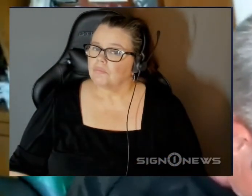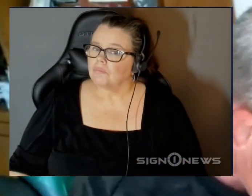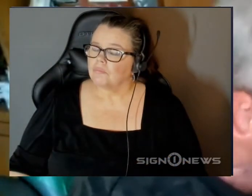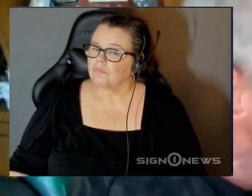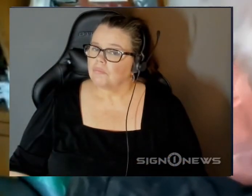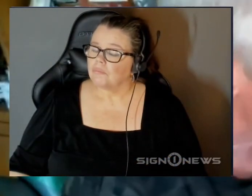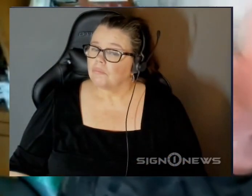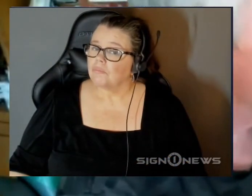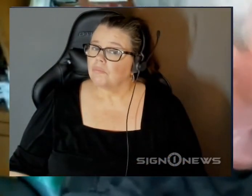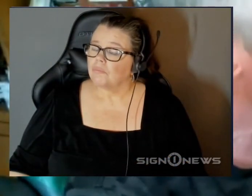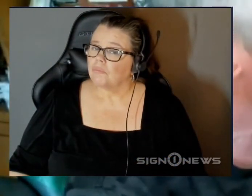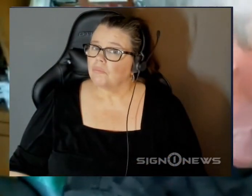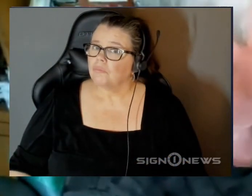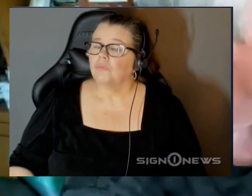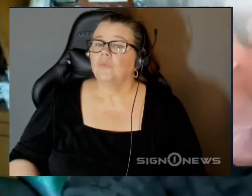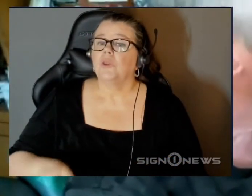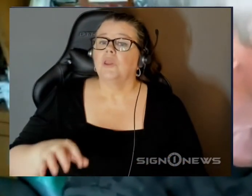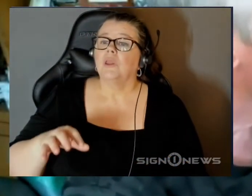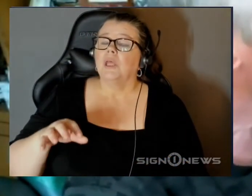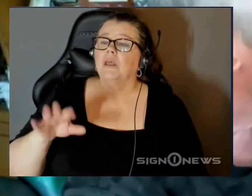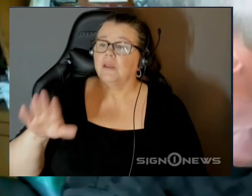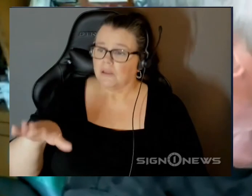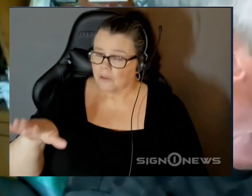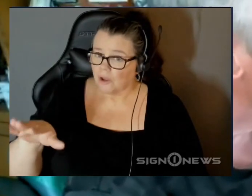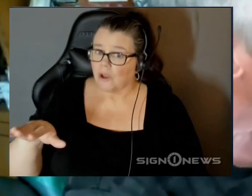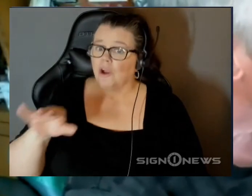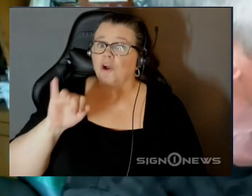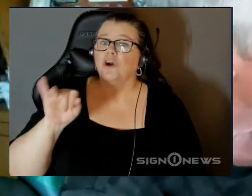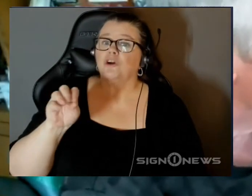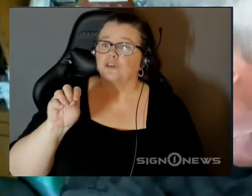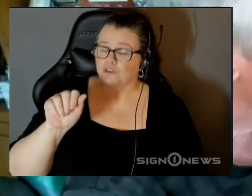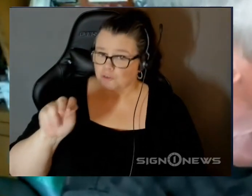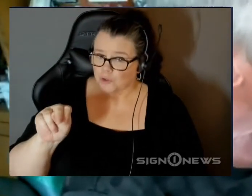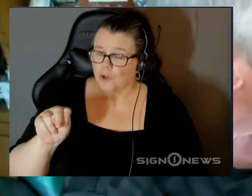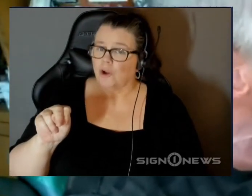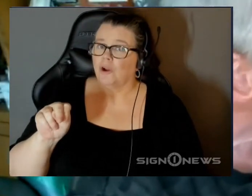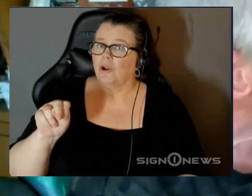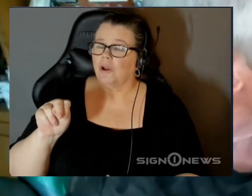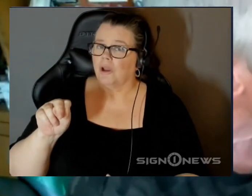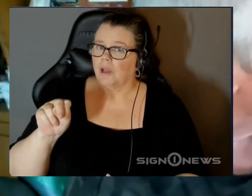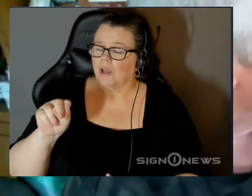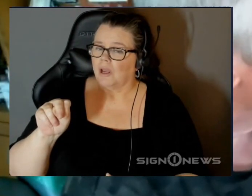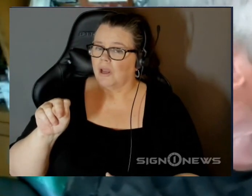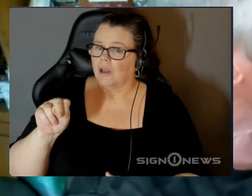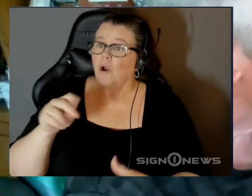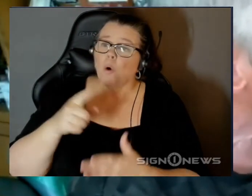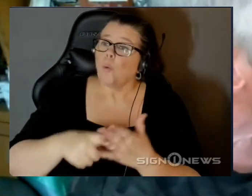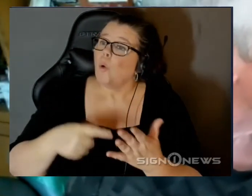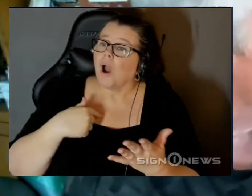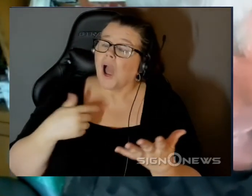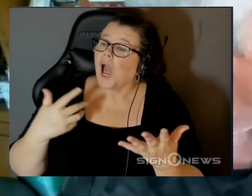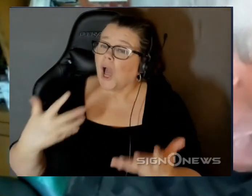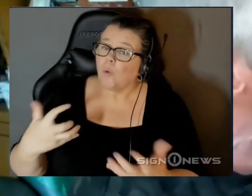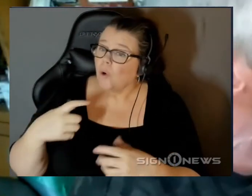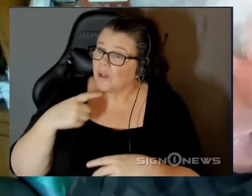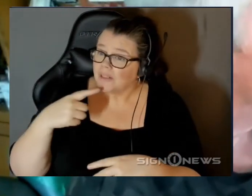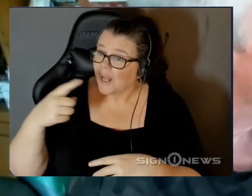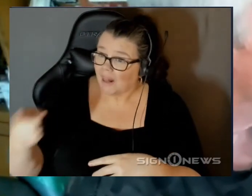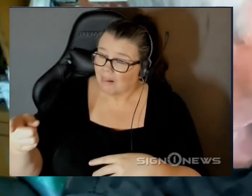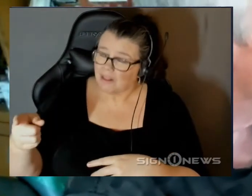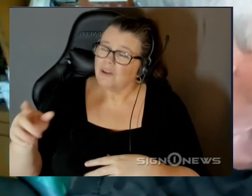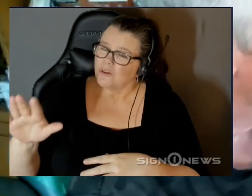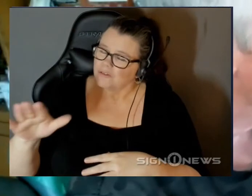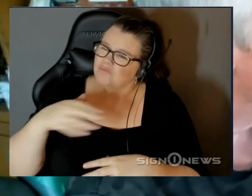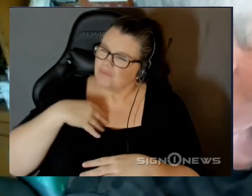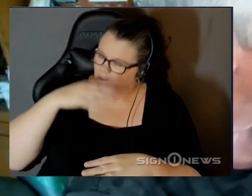Joan, this is what I want to say to you. Hope you take to heart. It is completely understandable